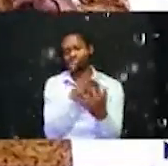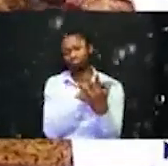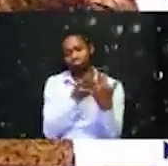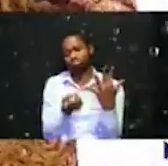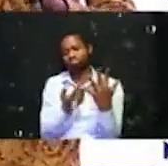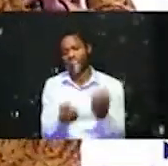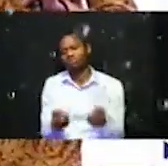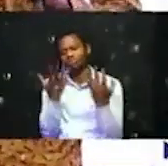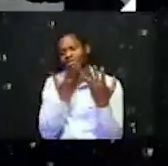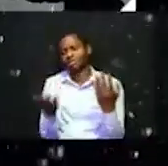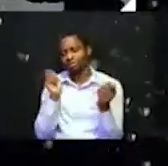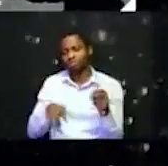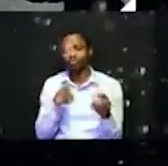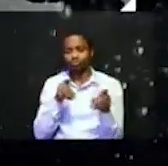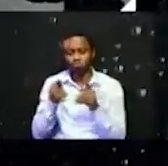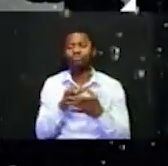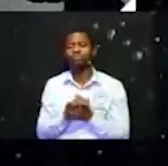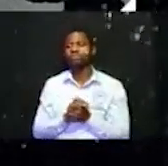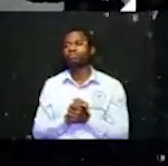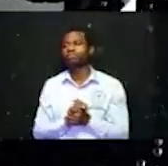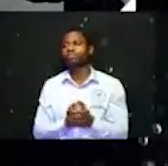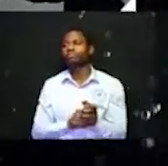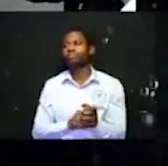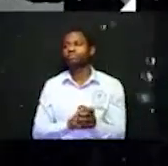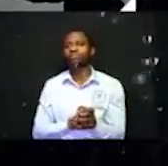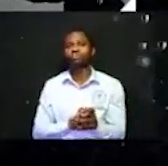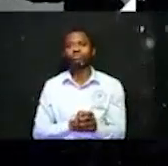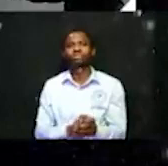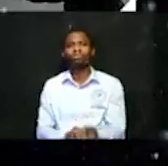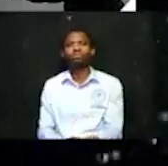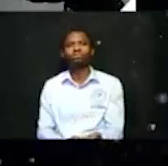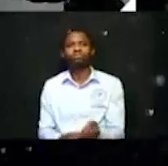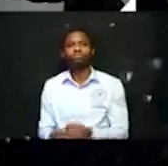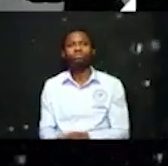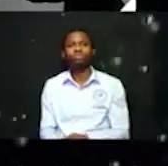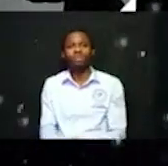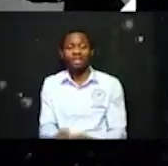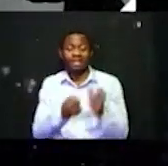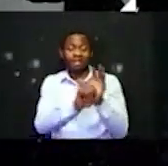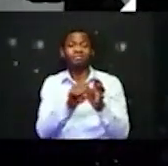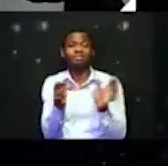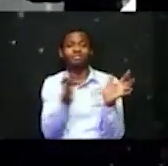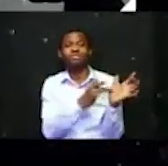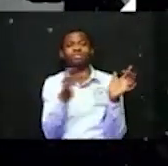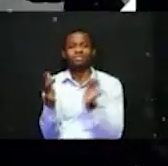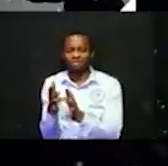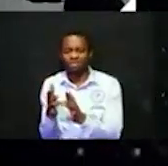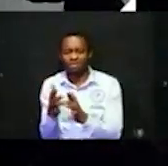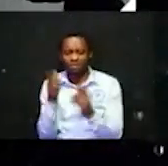sacrifices. Like Jesus. You need to go the